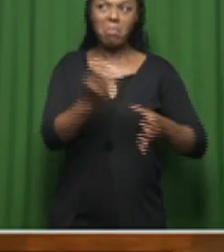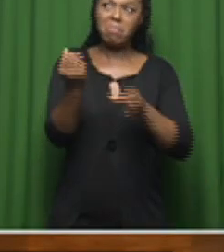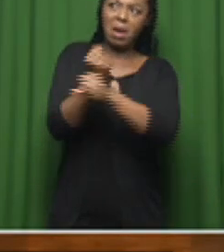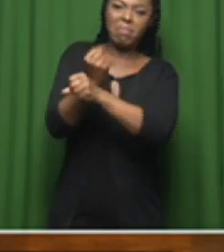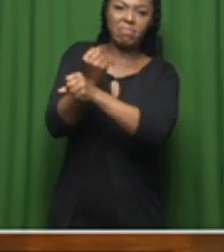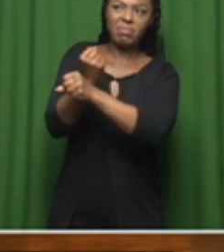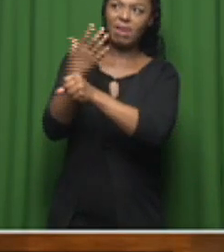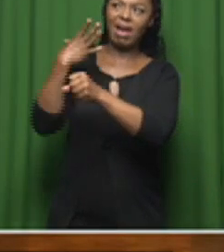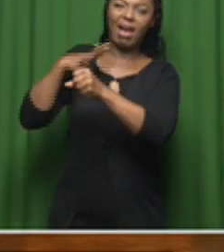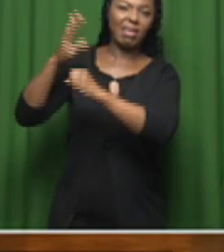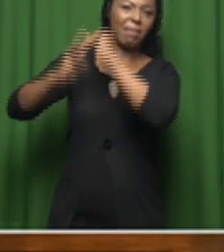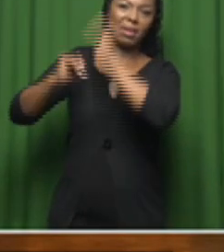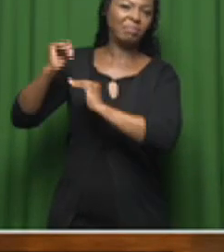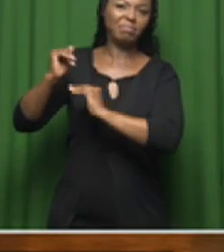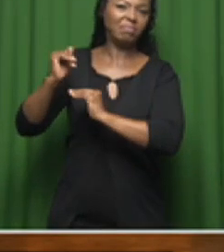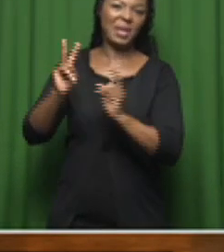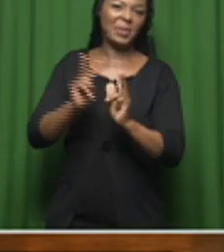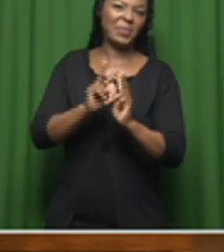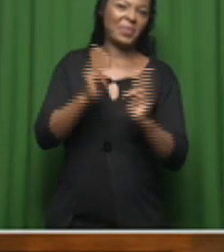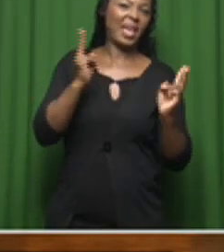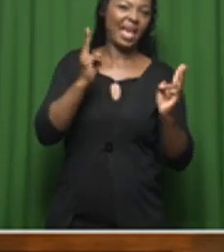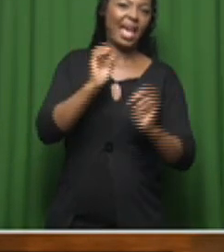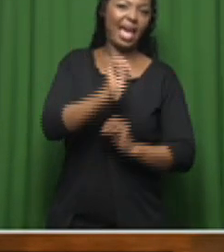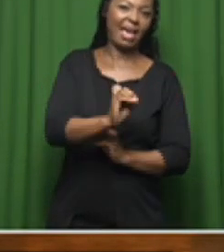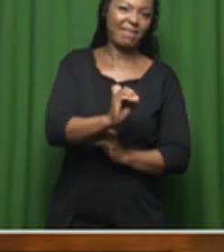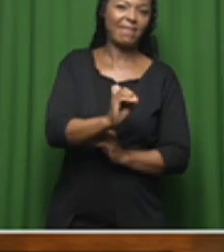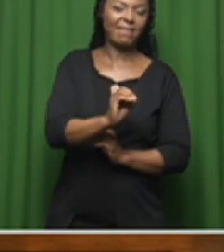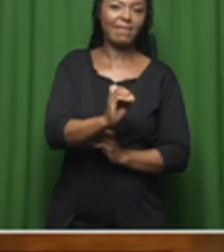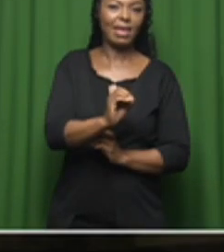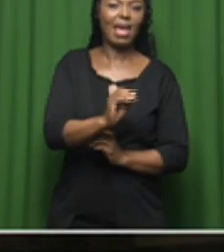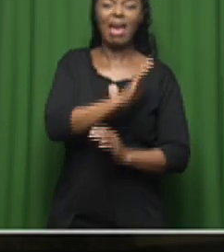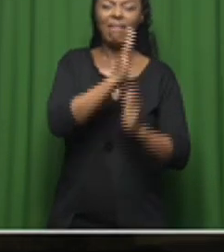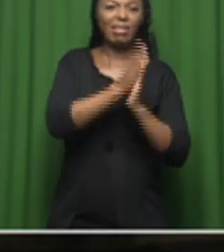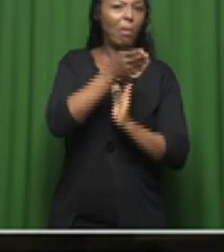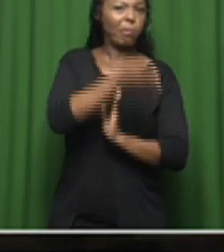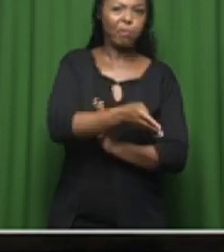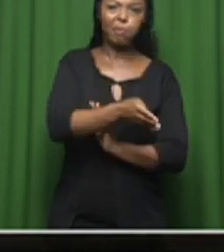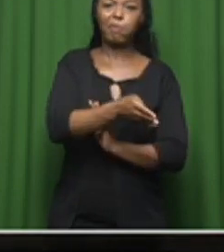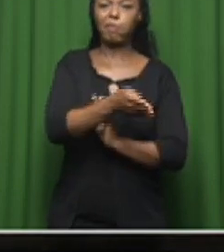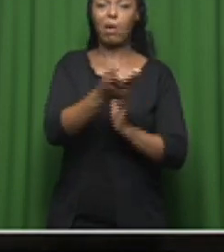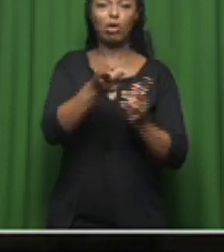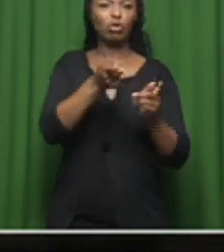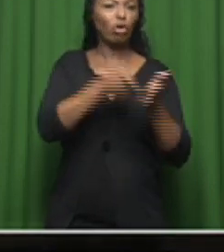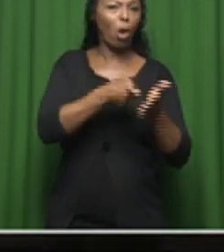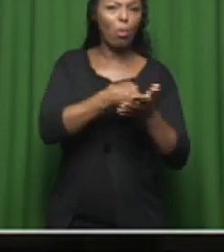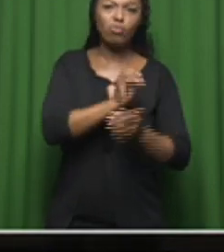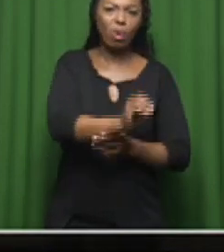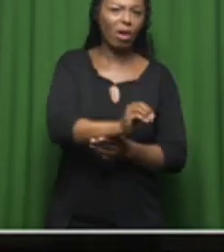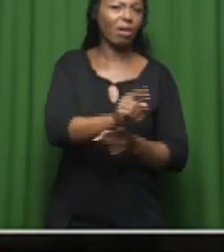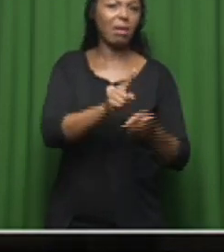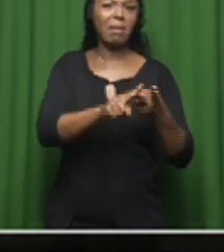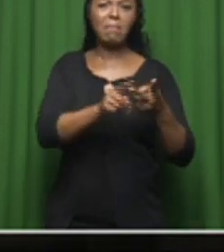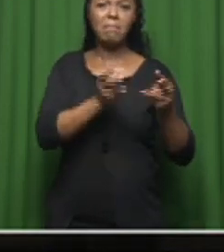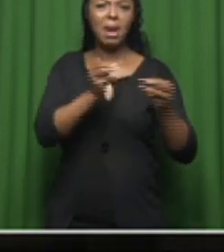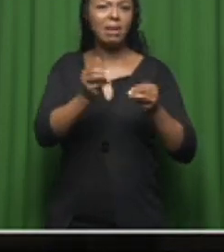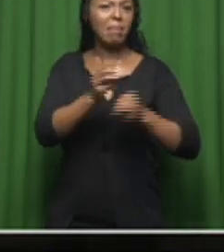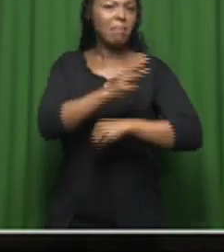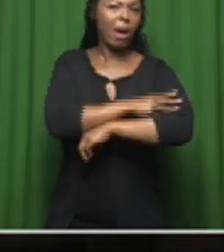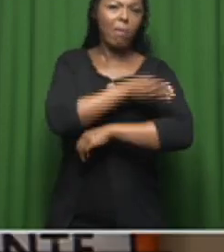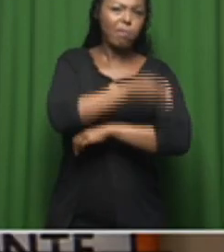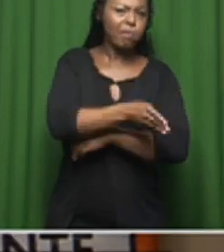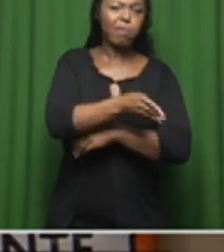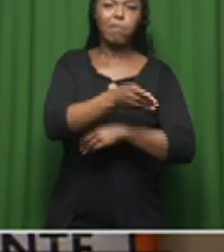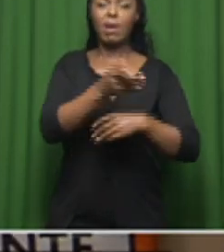in other buildings as well. You have everything inside the building. You have your shops inside the building. You have the management inside the building. In case